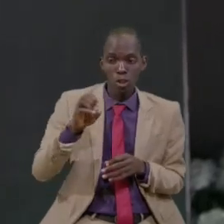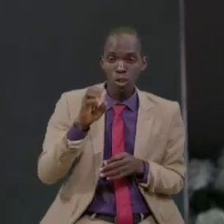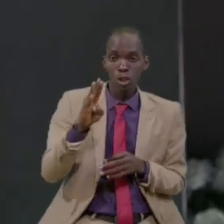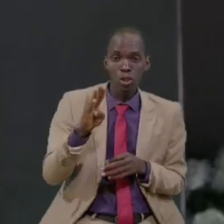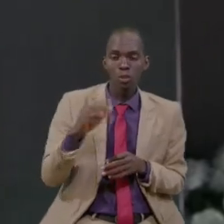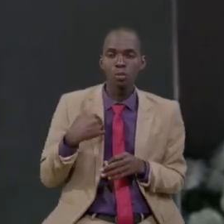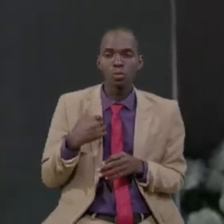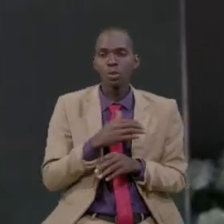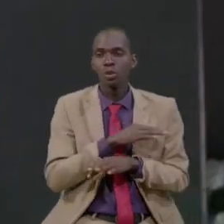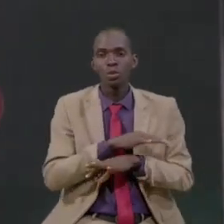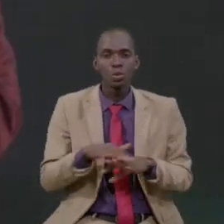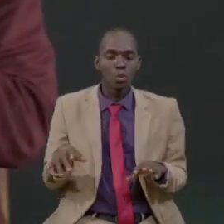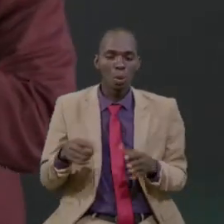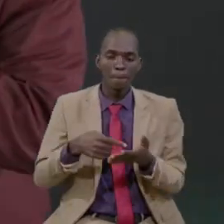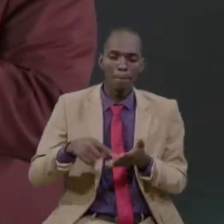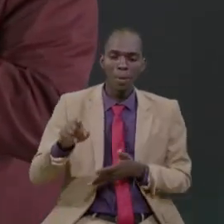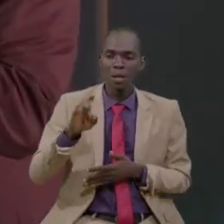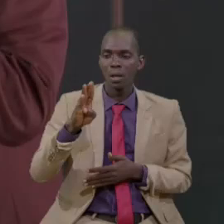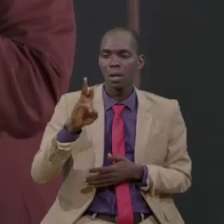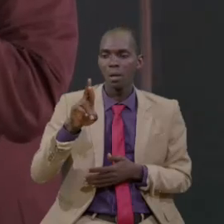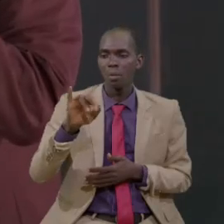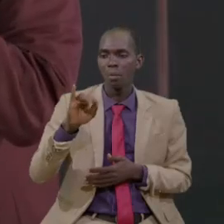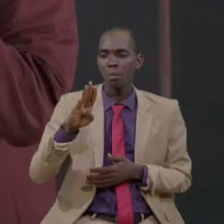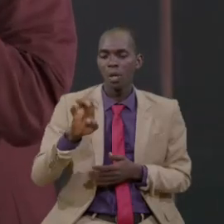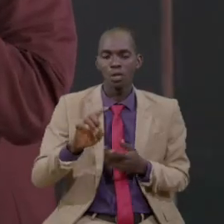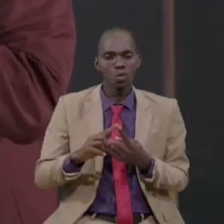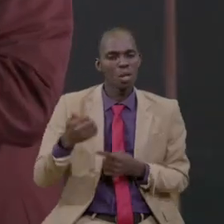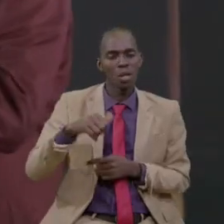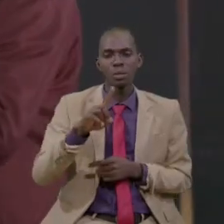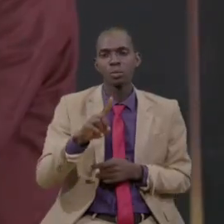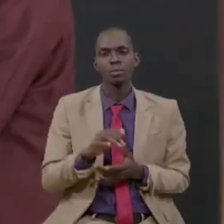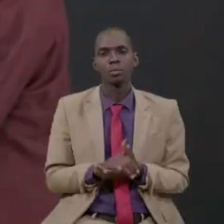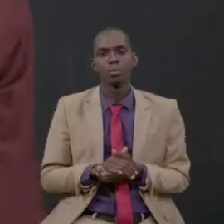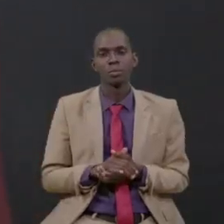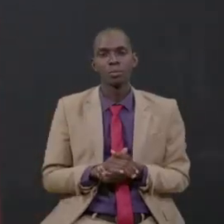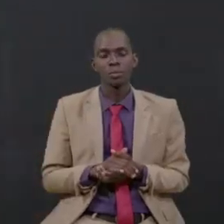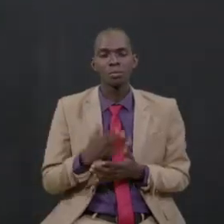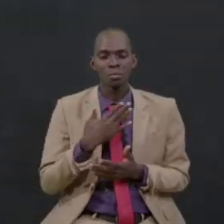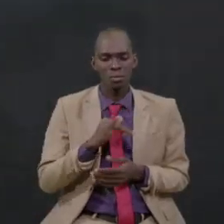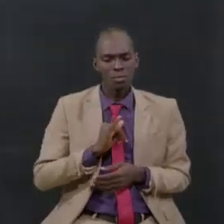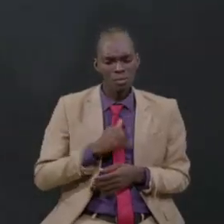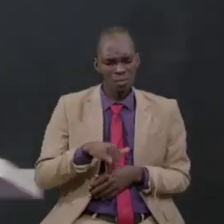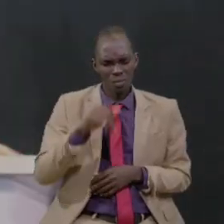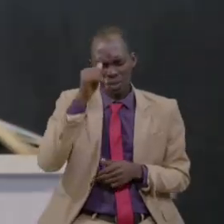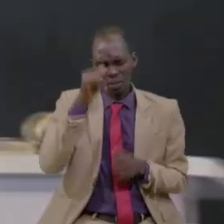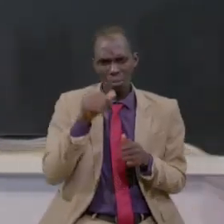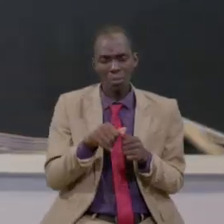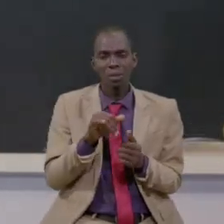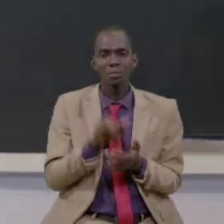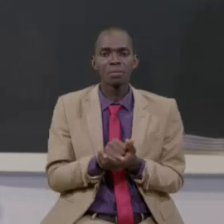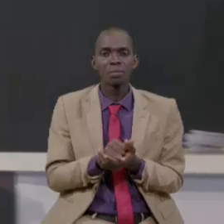knew, if we were looking for job, we don't pay bribes to